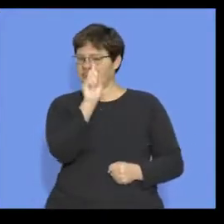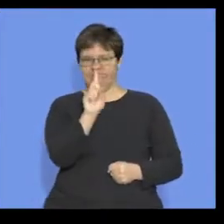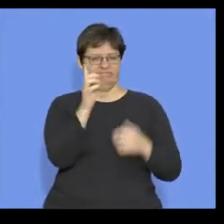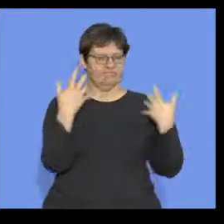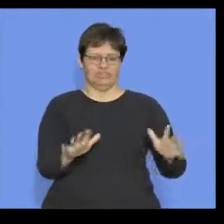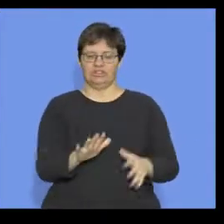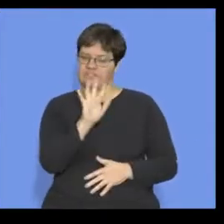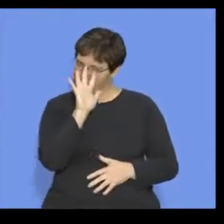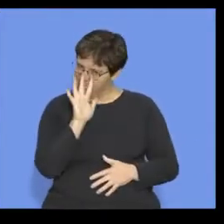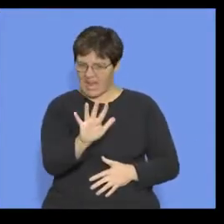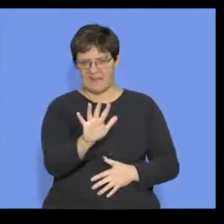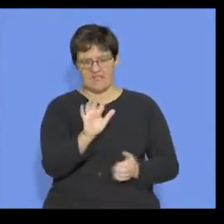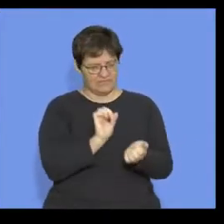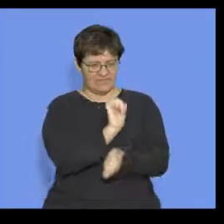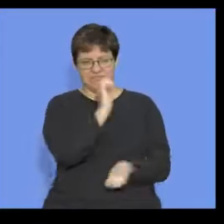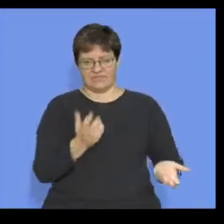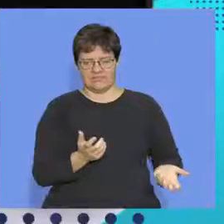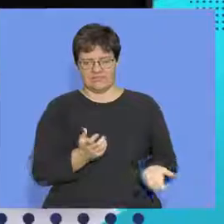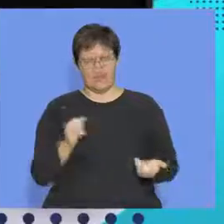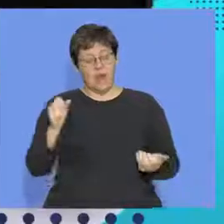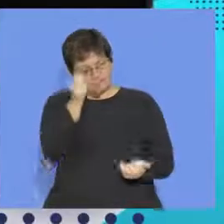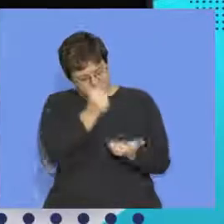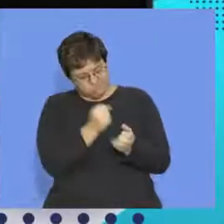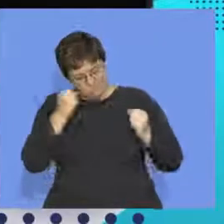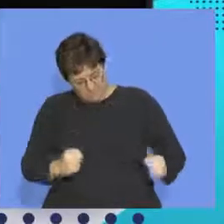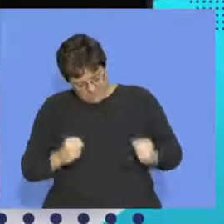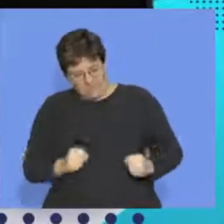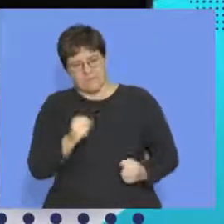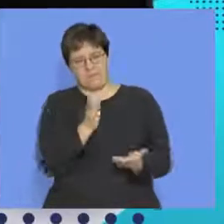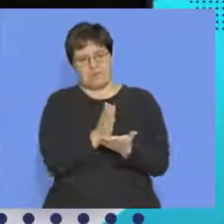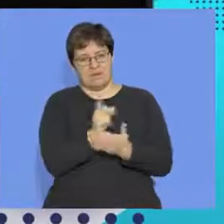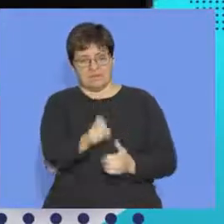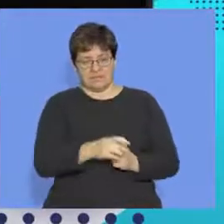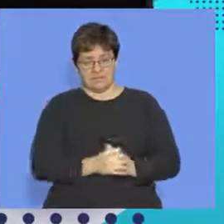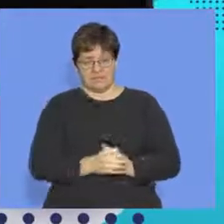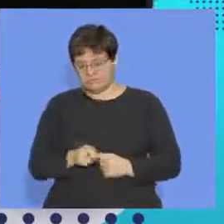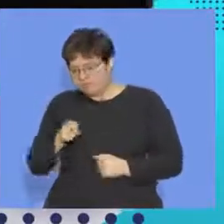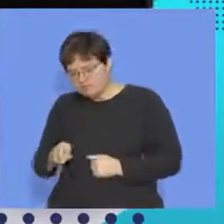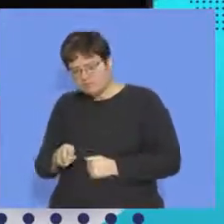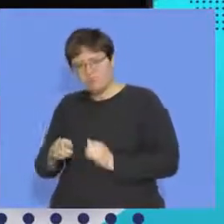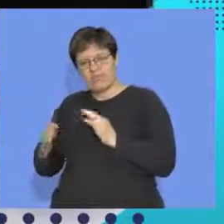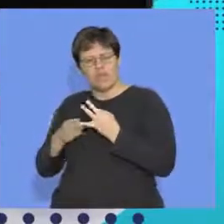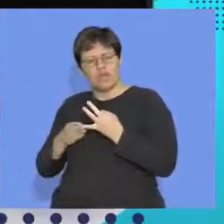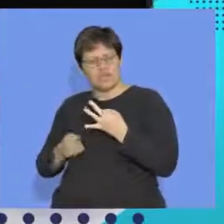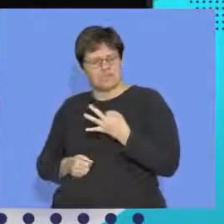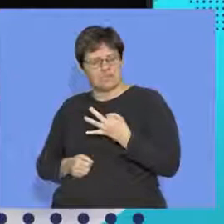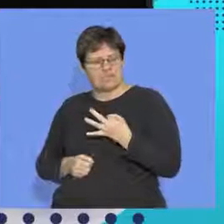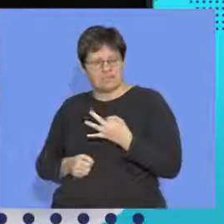guys. Only 5 I can use because 5 must be in the middle. And what about the third